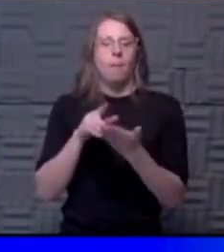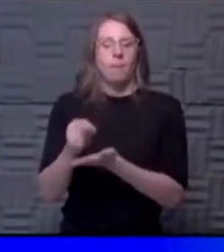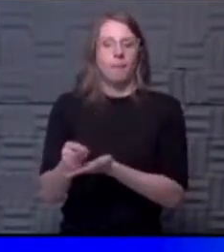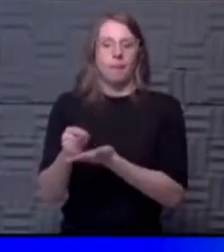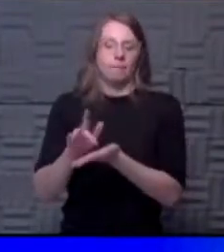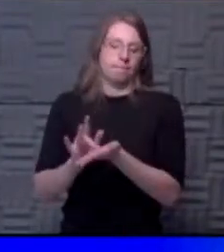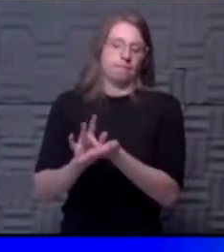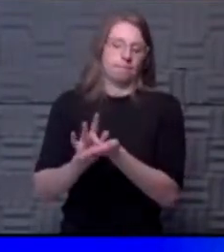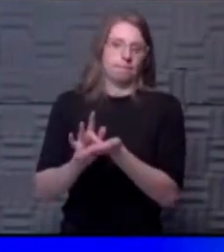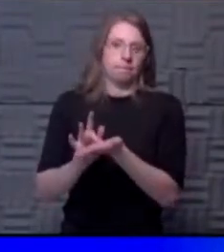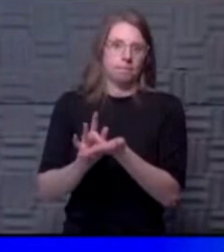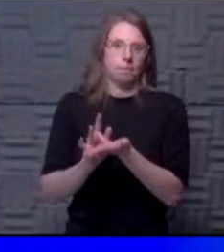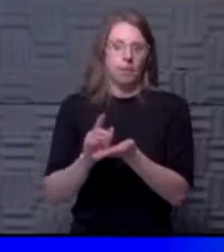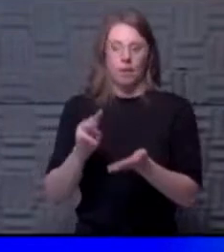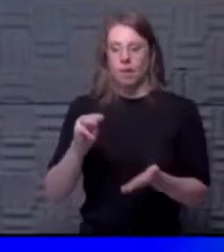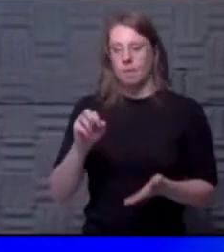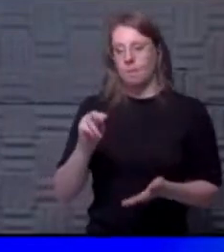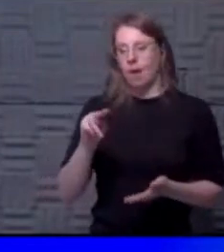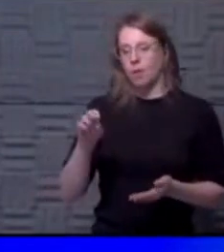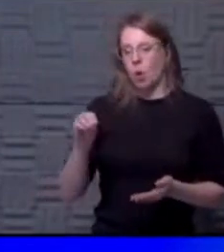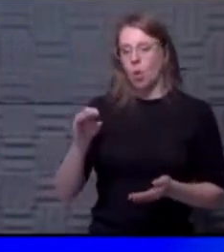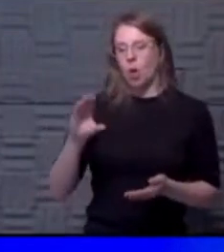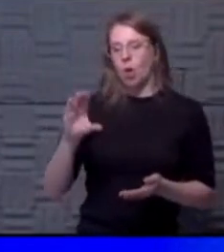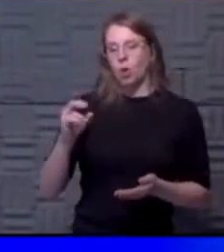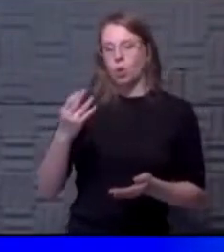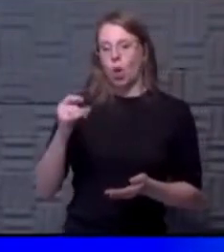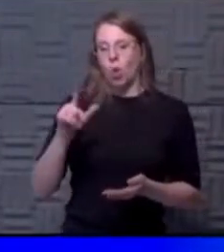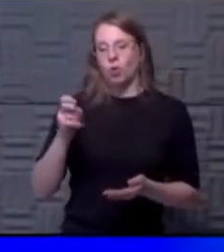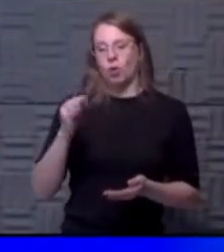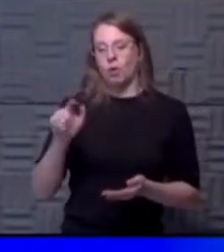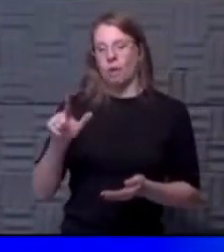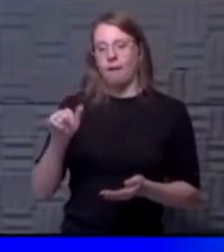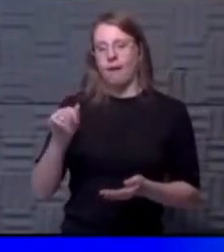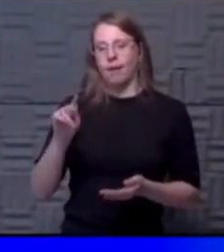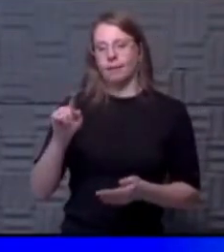therapeutics, especially like the monoclonal antibodies, the